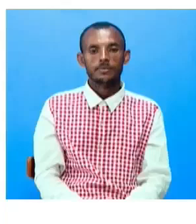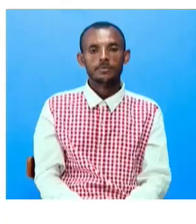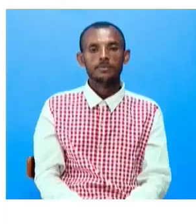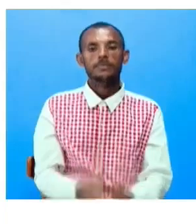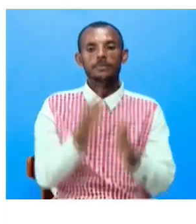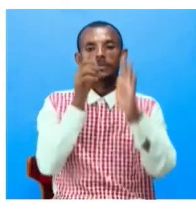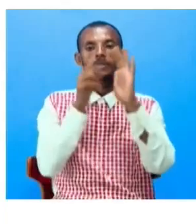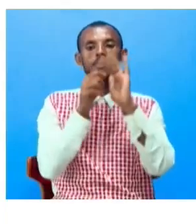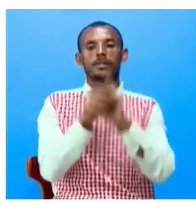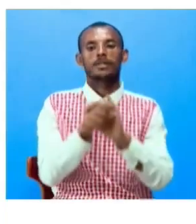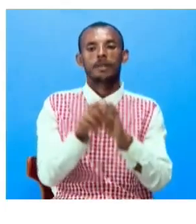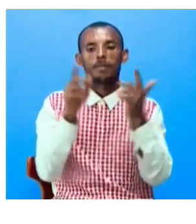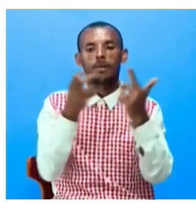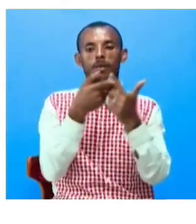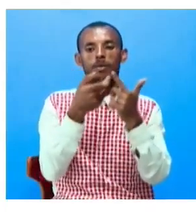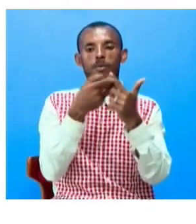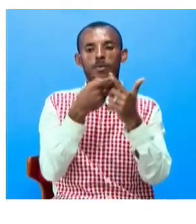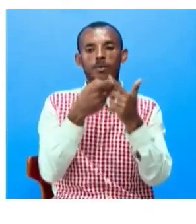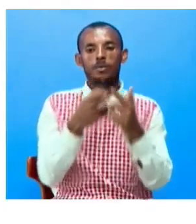Example 2.